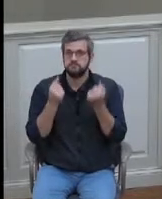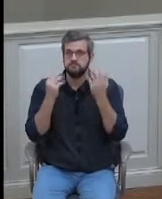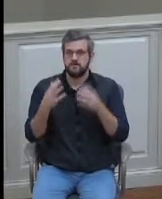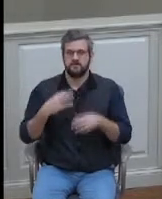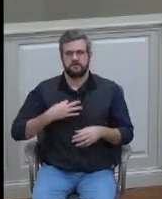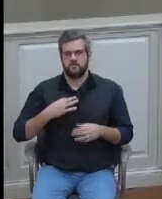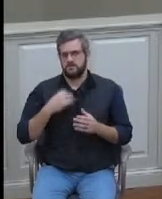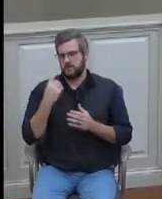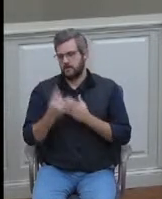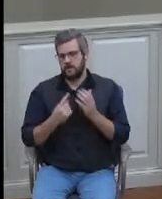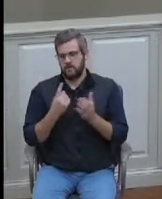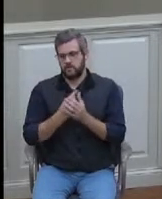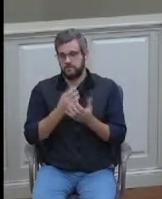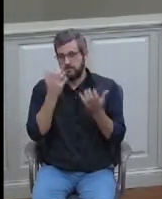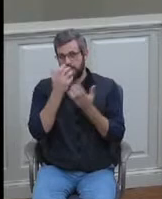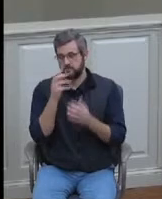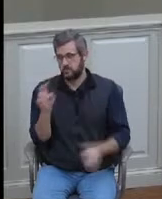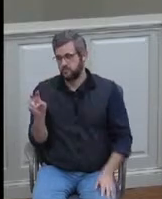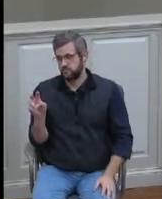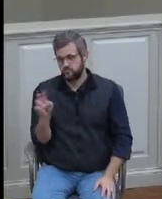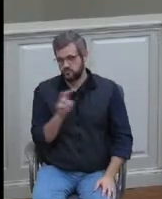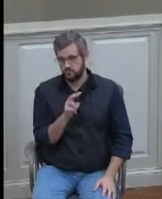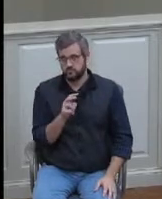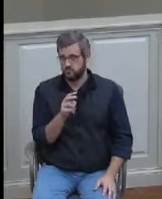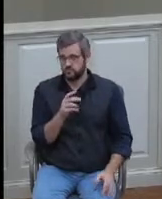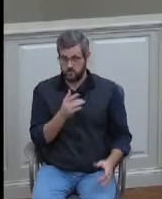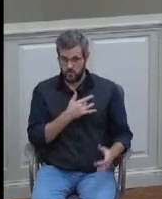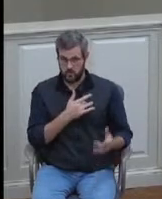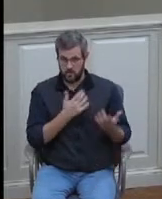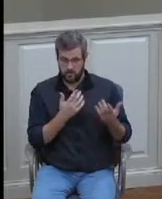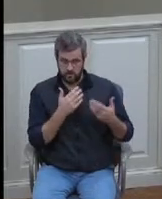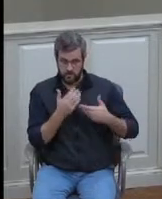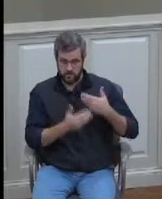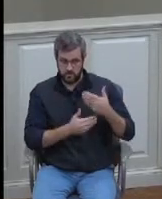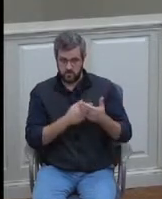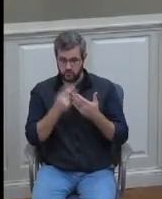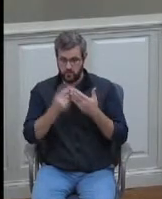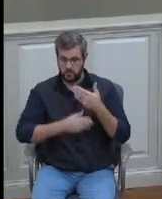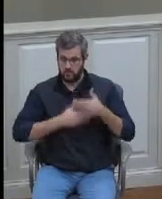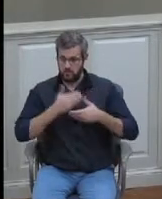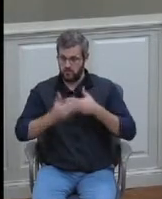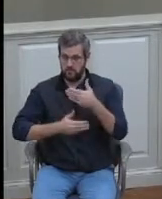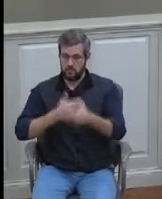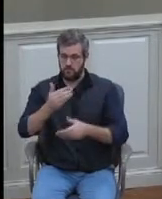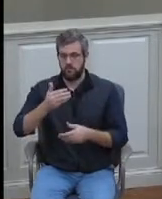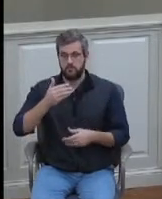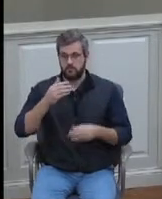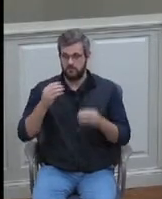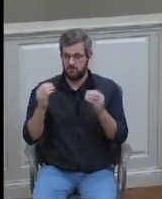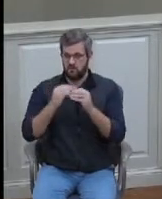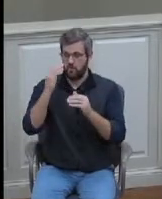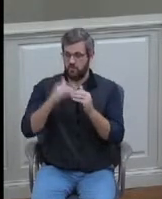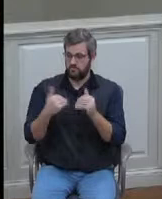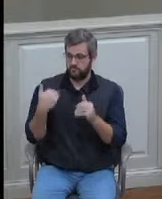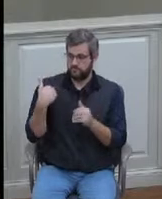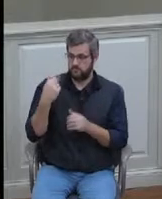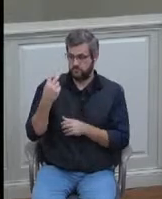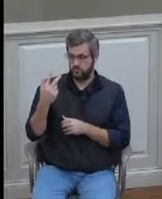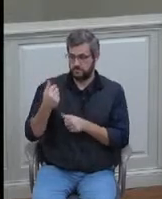watch, and moved the heart forward, and actually probably further than it has been in the last couple of years.